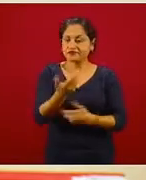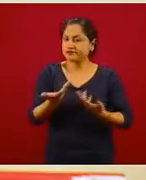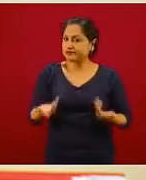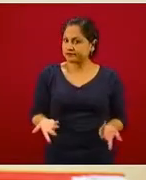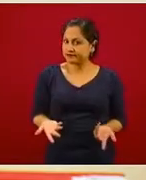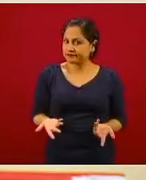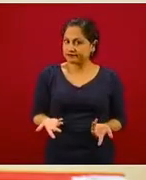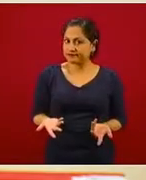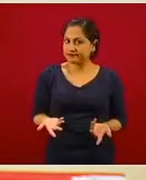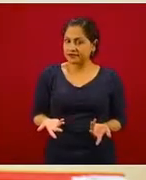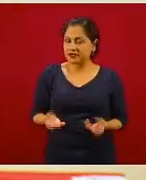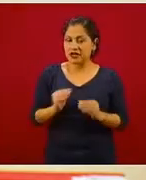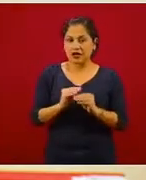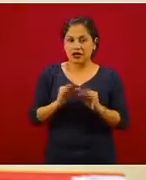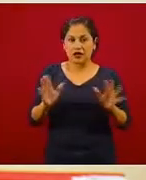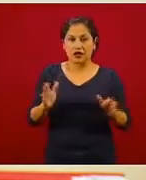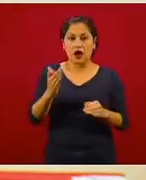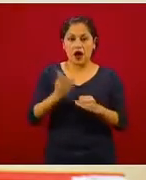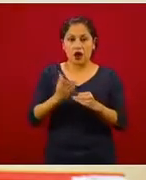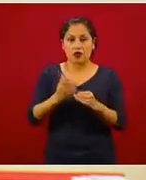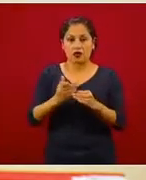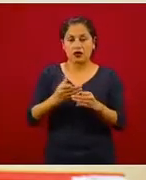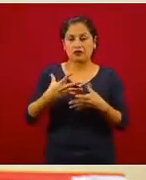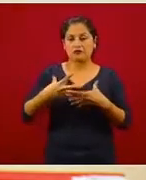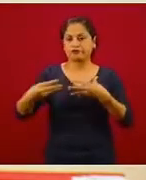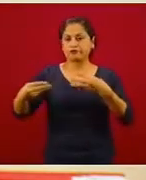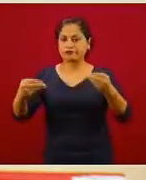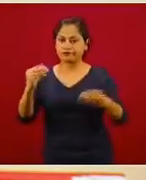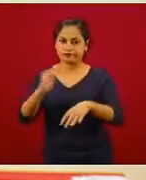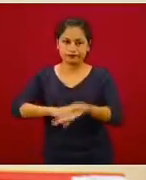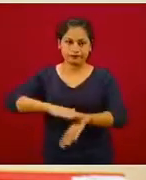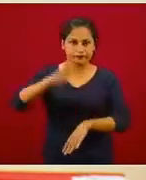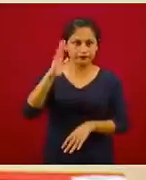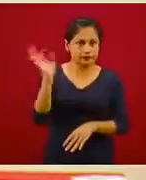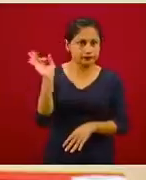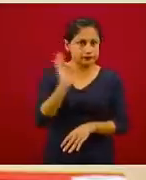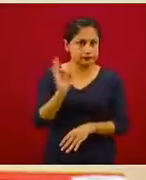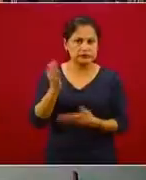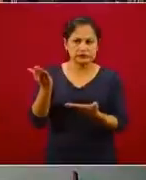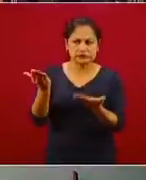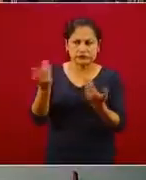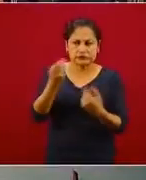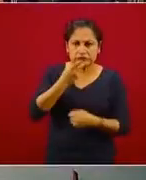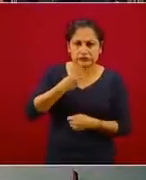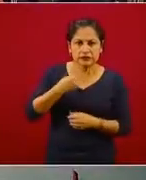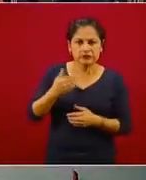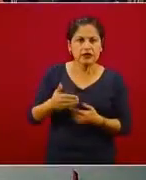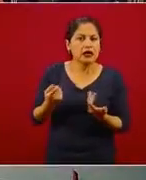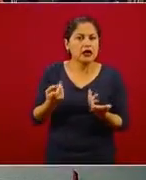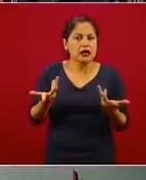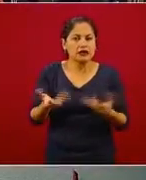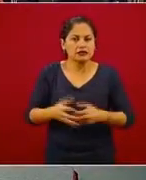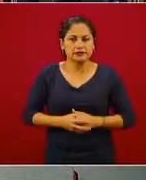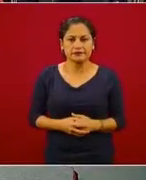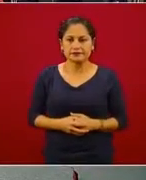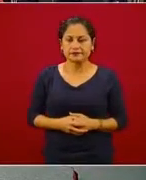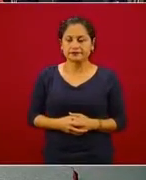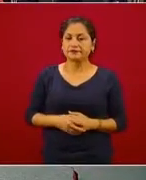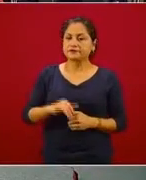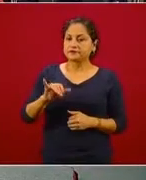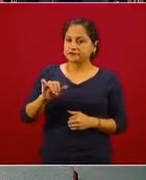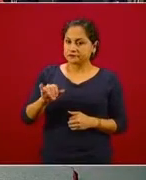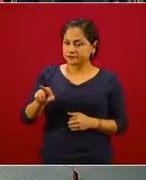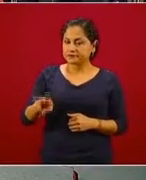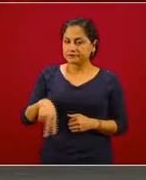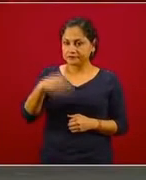space, so people are not really following the measures, and we're now this obviously will result